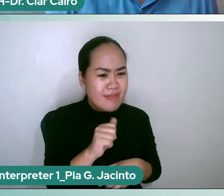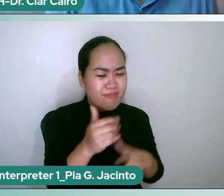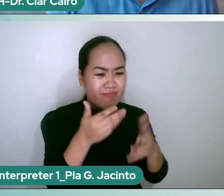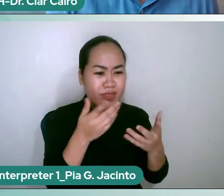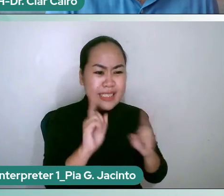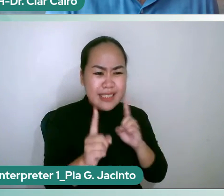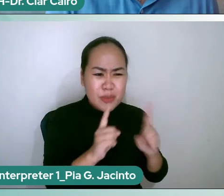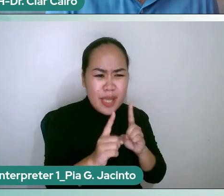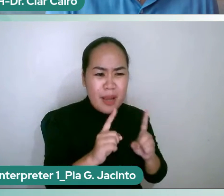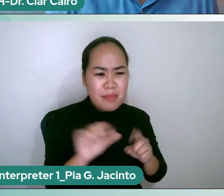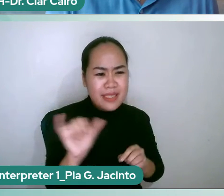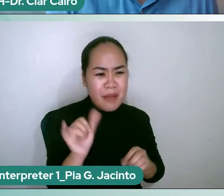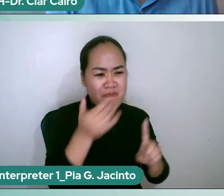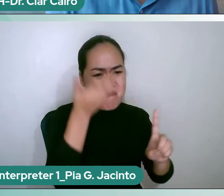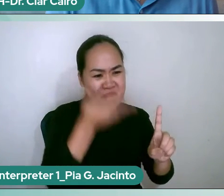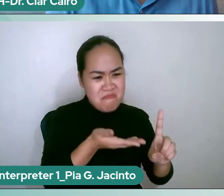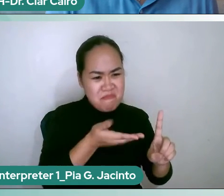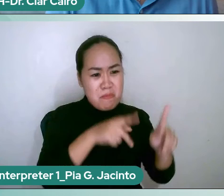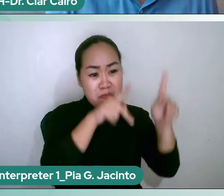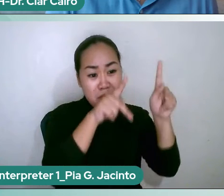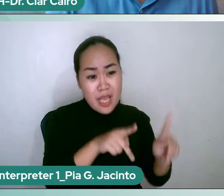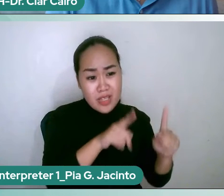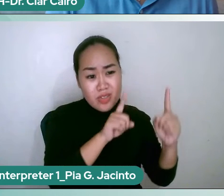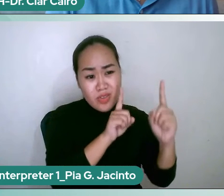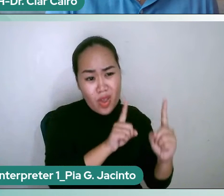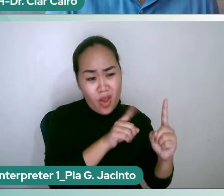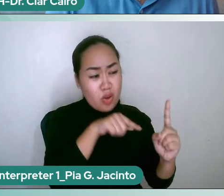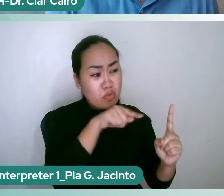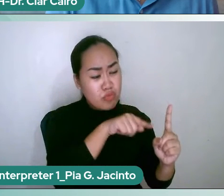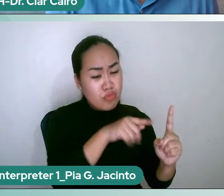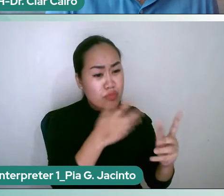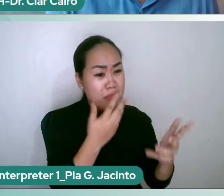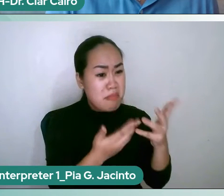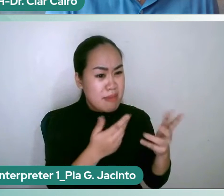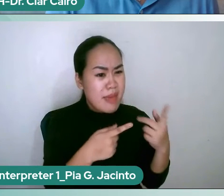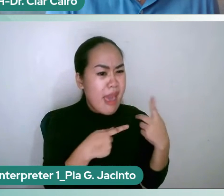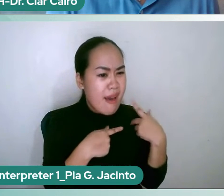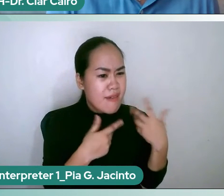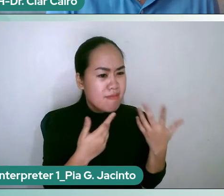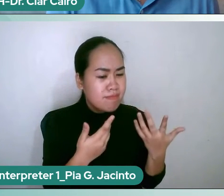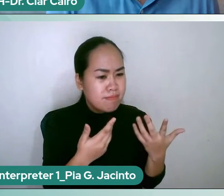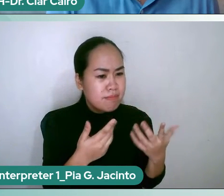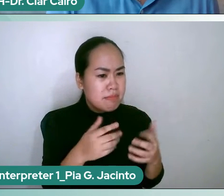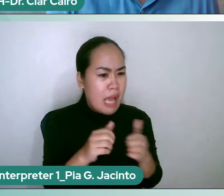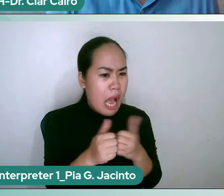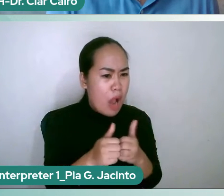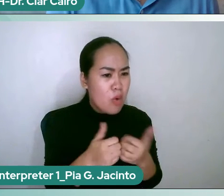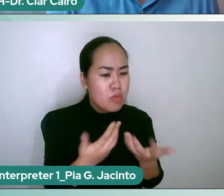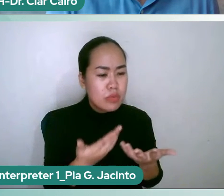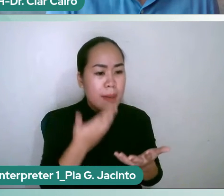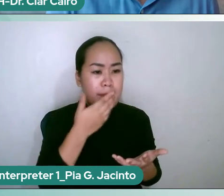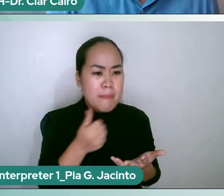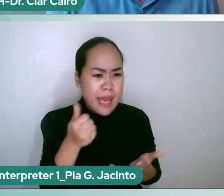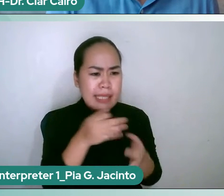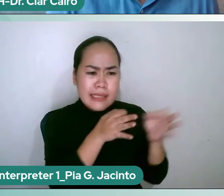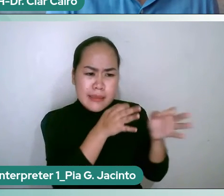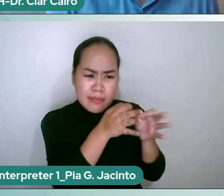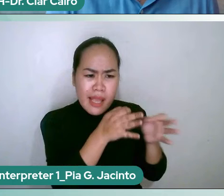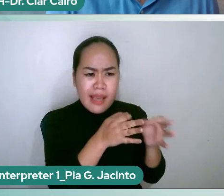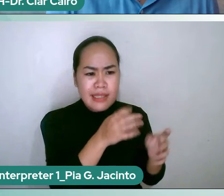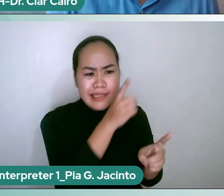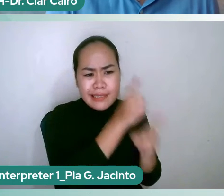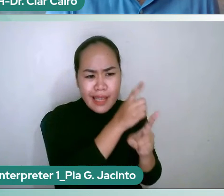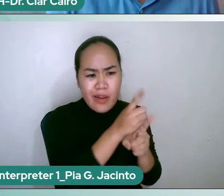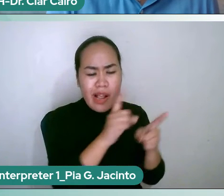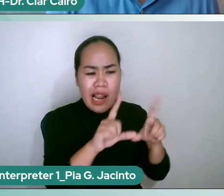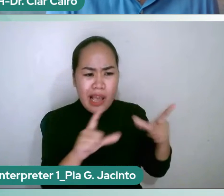understand. So I think in terms of treatment, using the right language to explain to patients so that they are